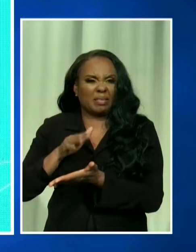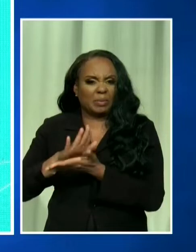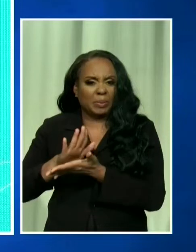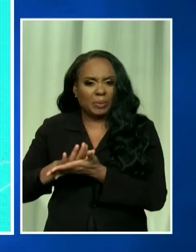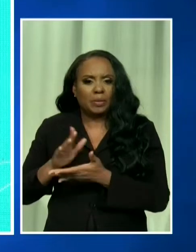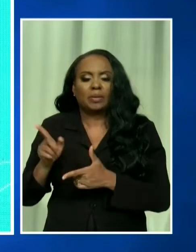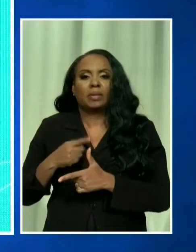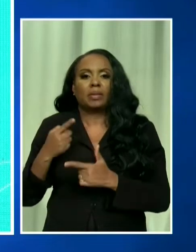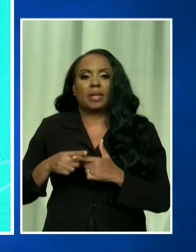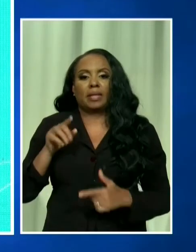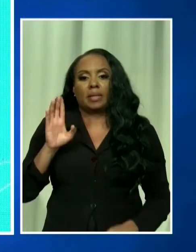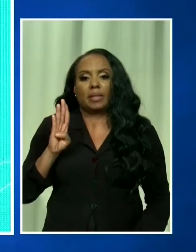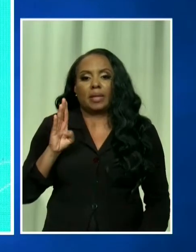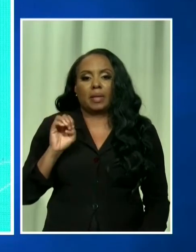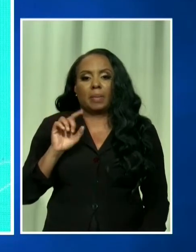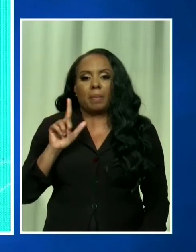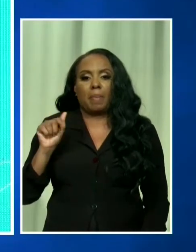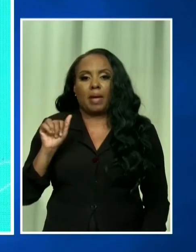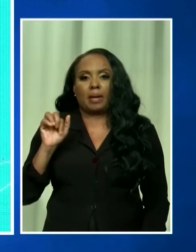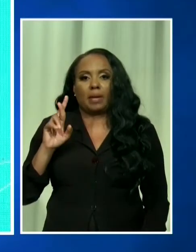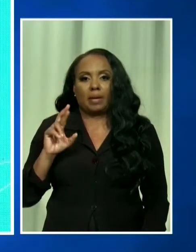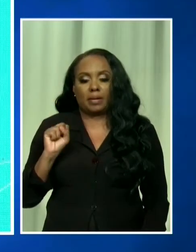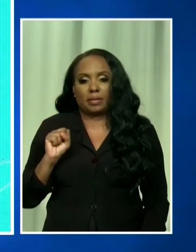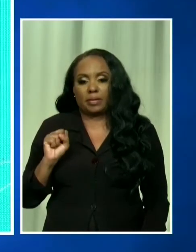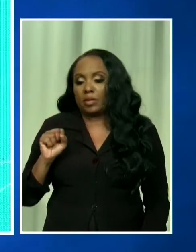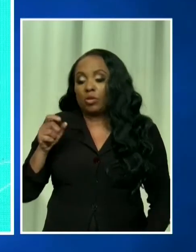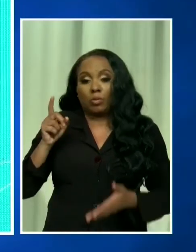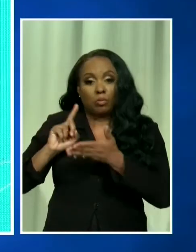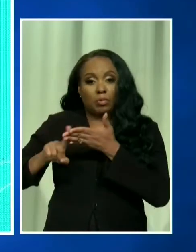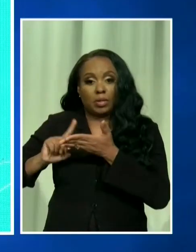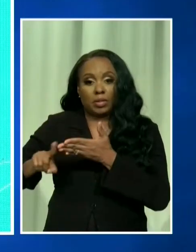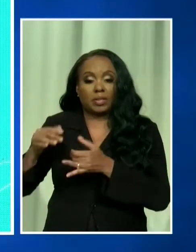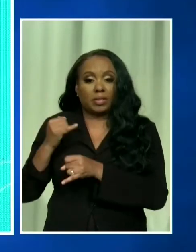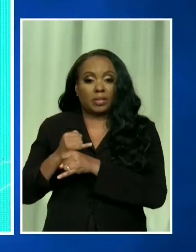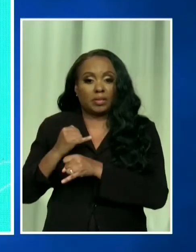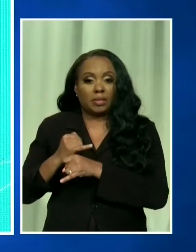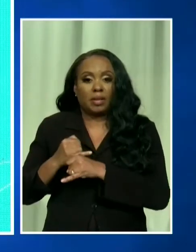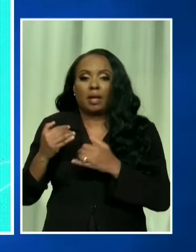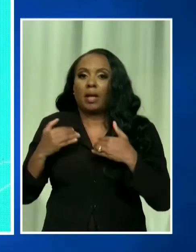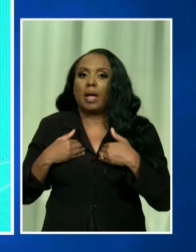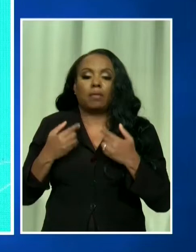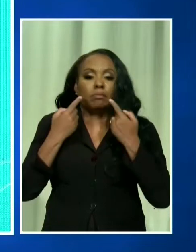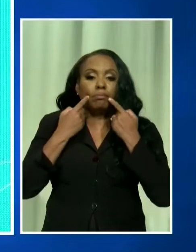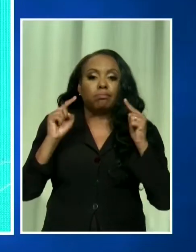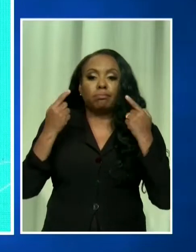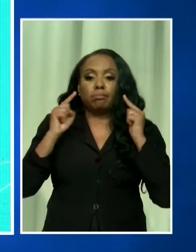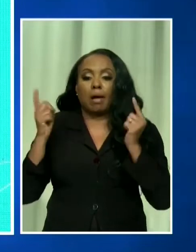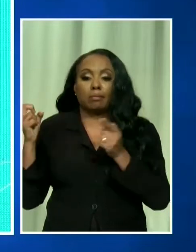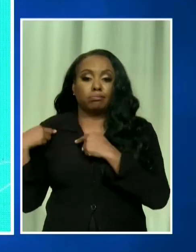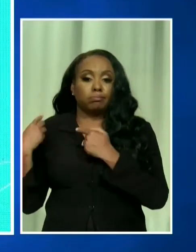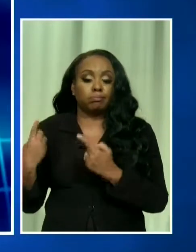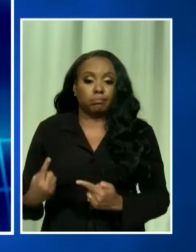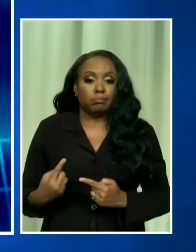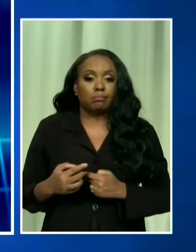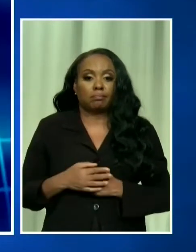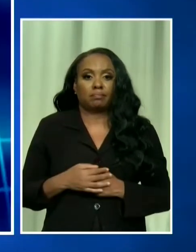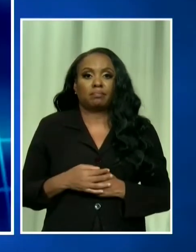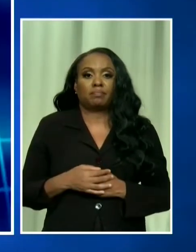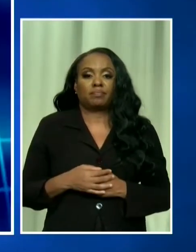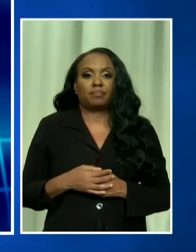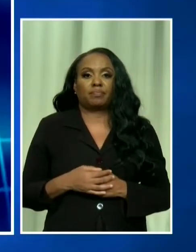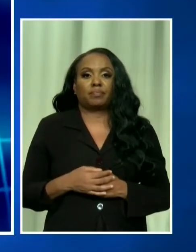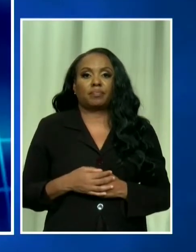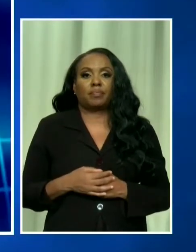Bel Air's Research Institute, which has many decades of very successful existence in Barbados.